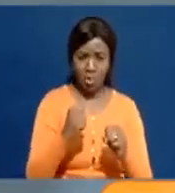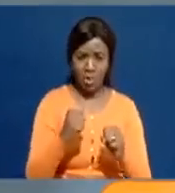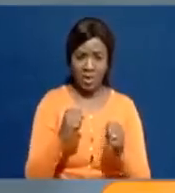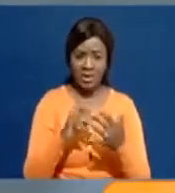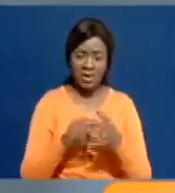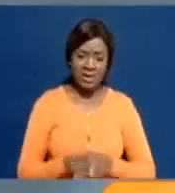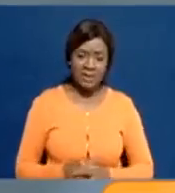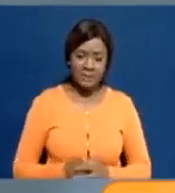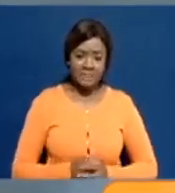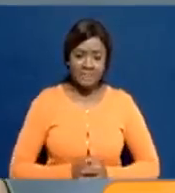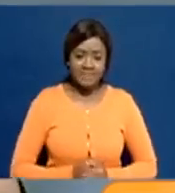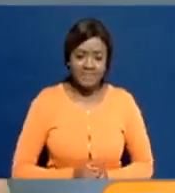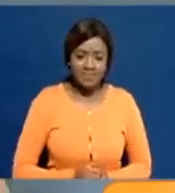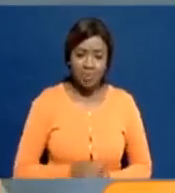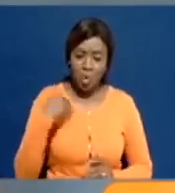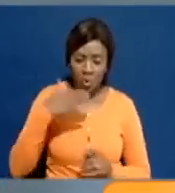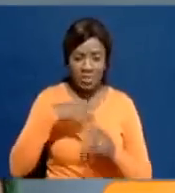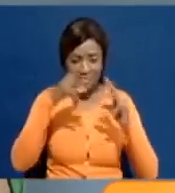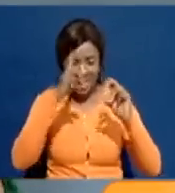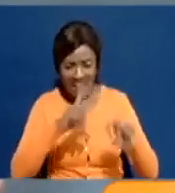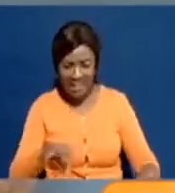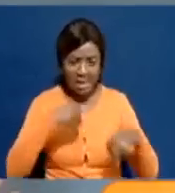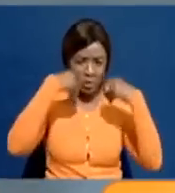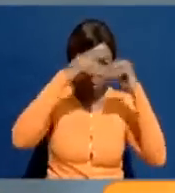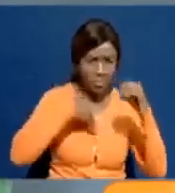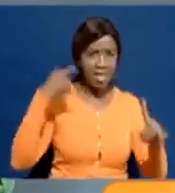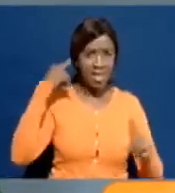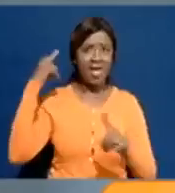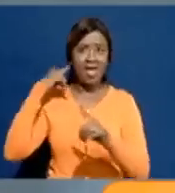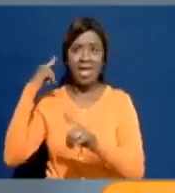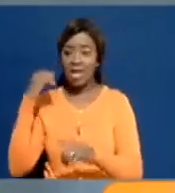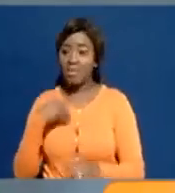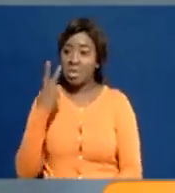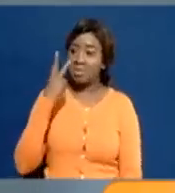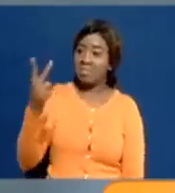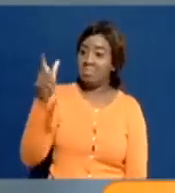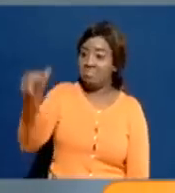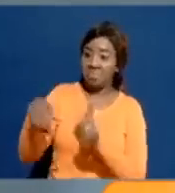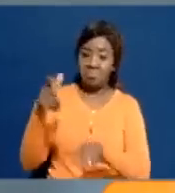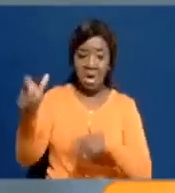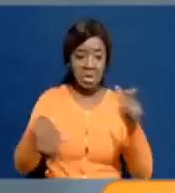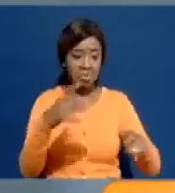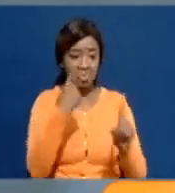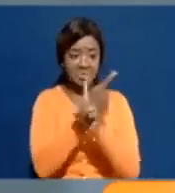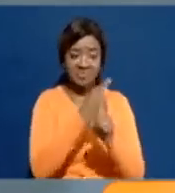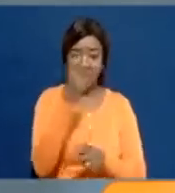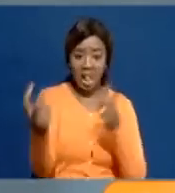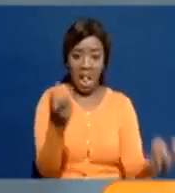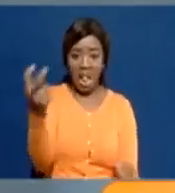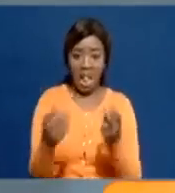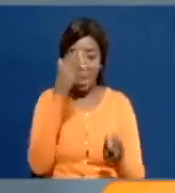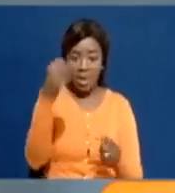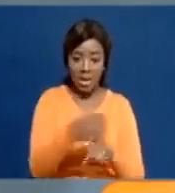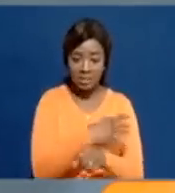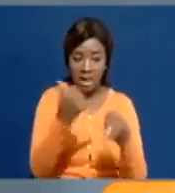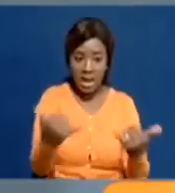It's big. You've read about it. You have Googled about it. You have heard about it. You have witnessed. You've seen death. You've seen it all. Right. So suddenly it's